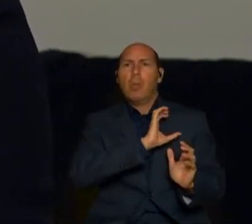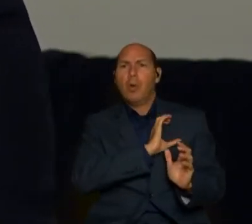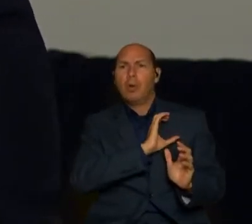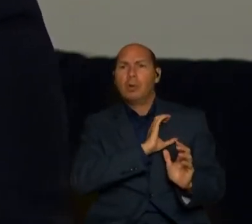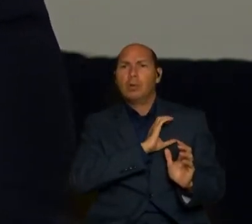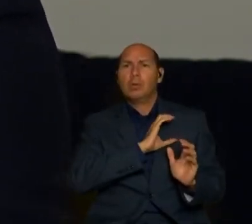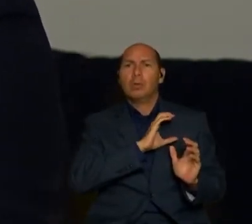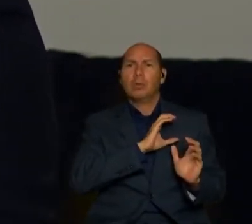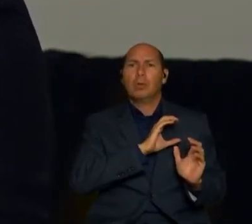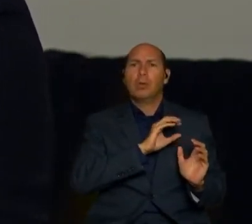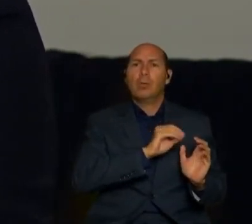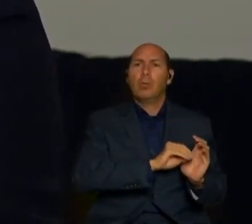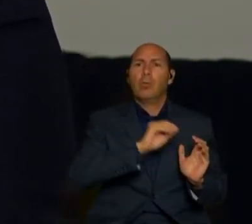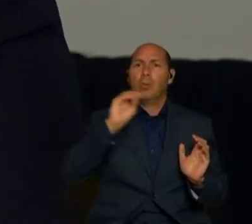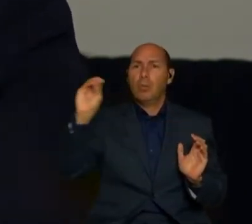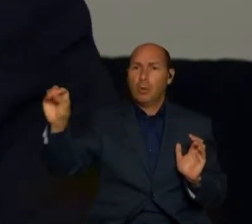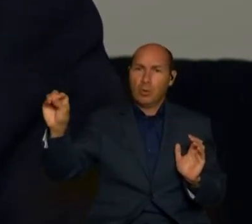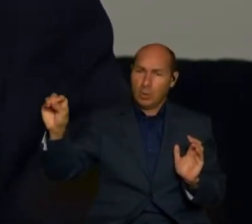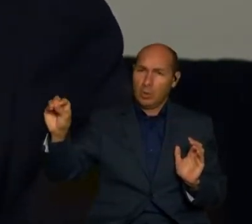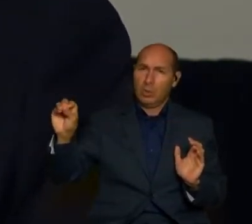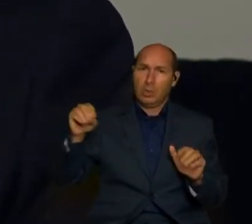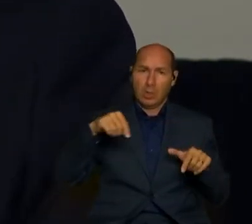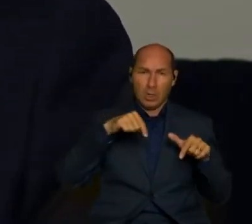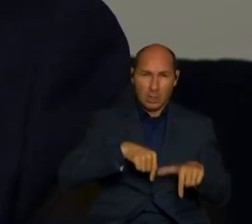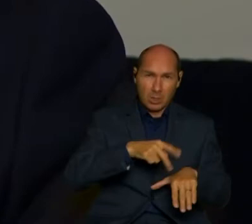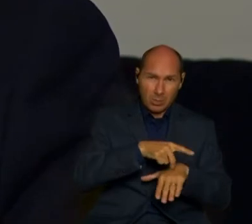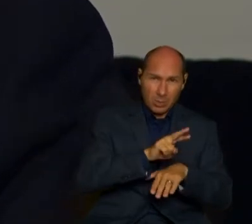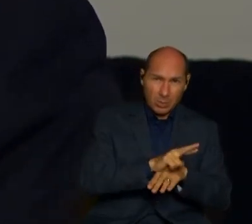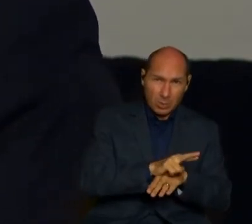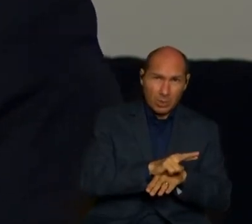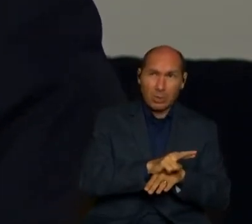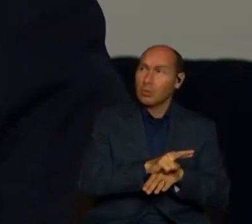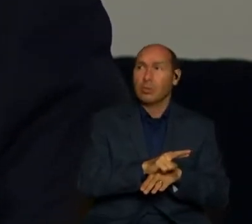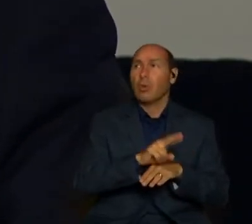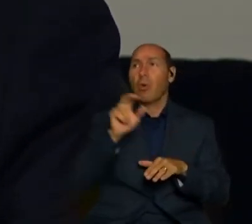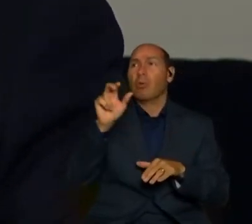necessarily losing them to jobs here in Puerto Rico, we're losing them to jobs nationwide.